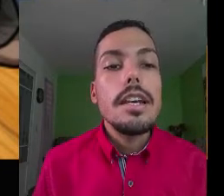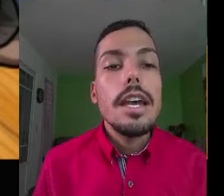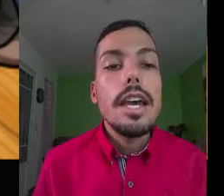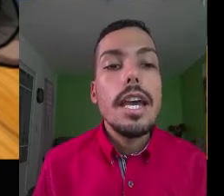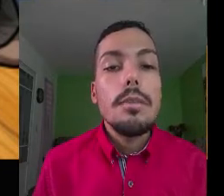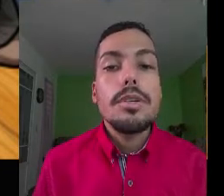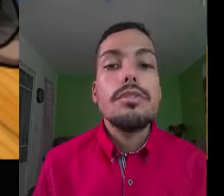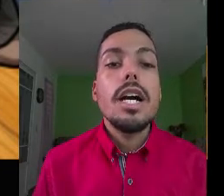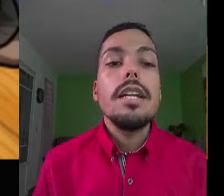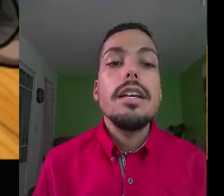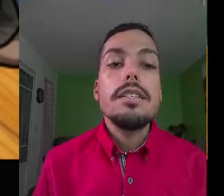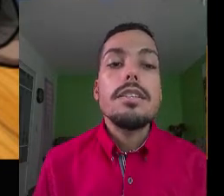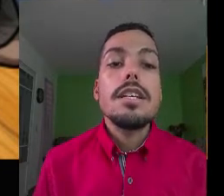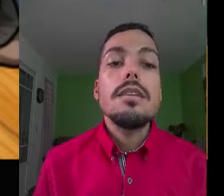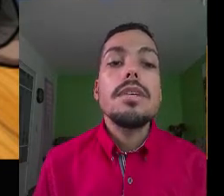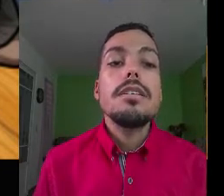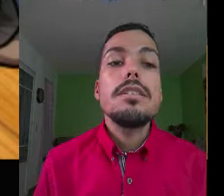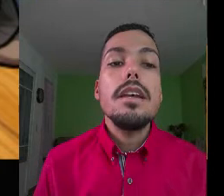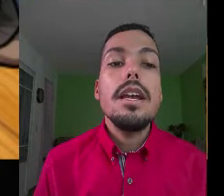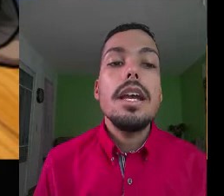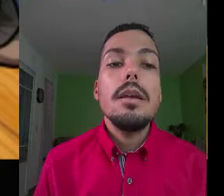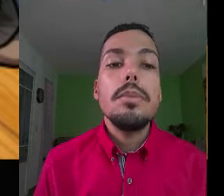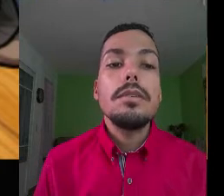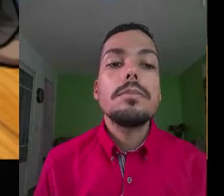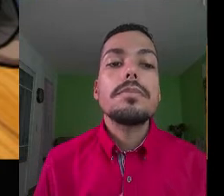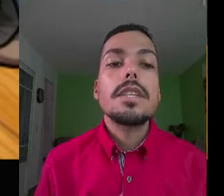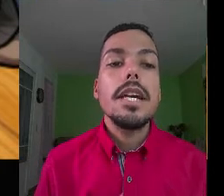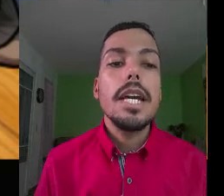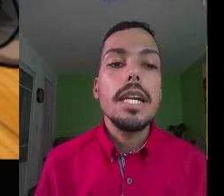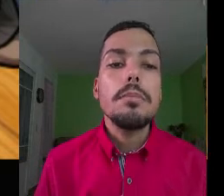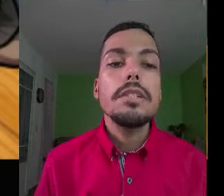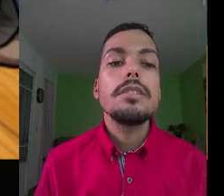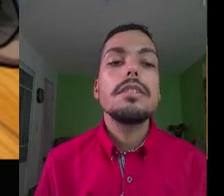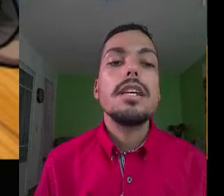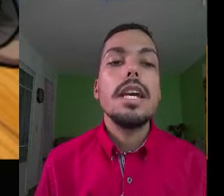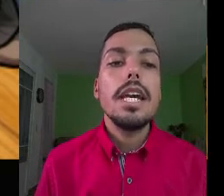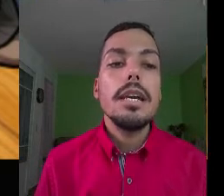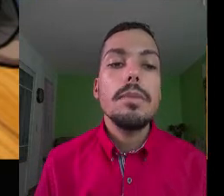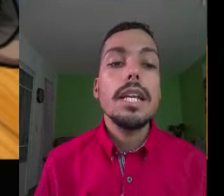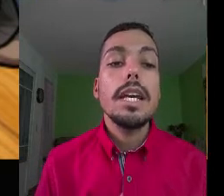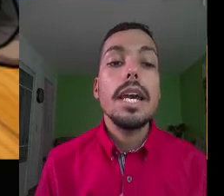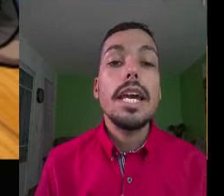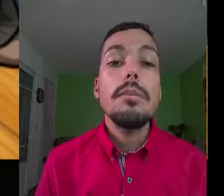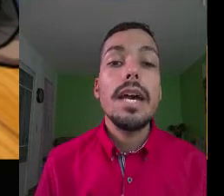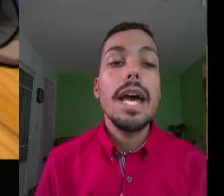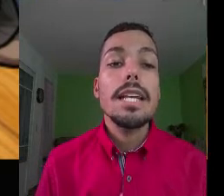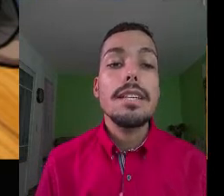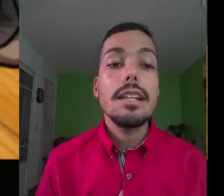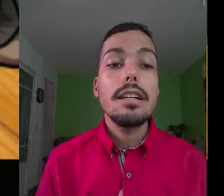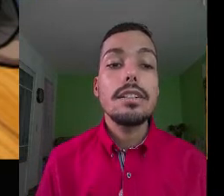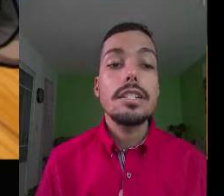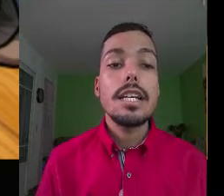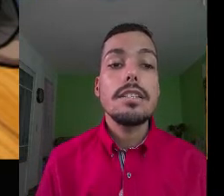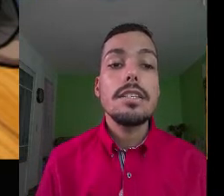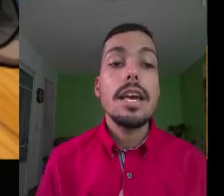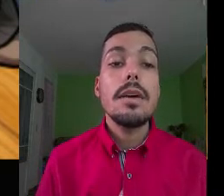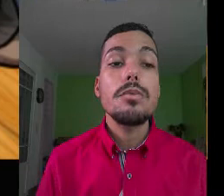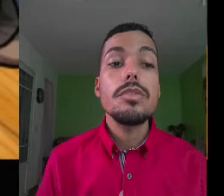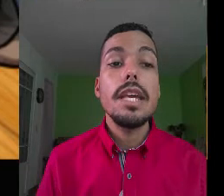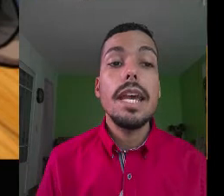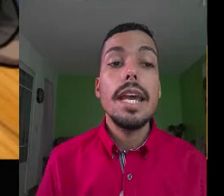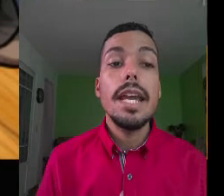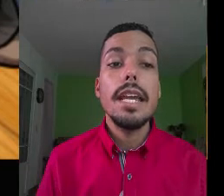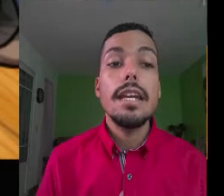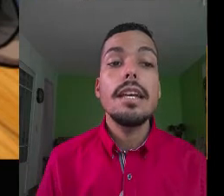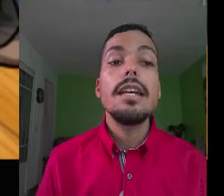is ape, right? Its name is ape. Ape. Ape. An ape has a letter that